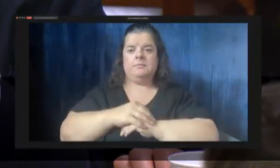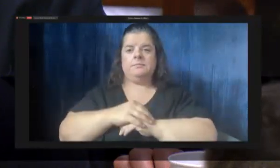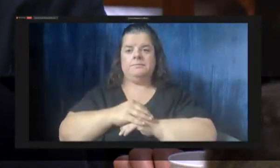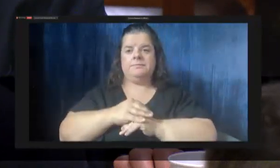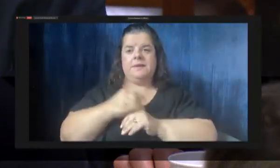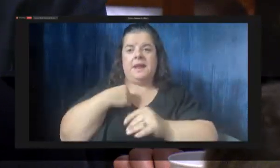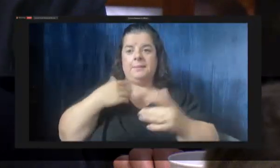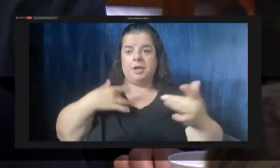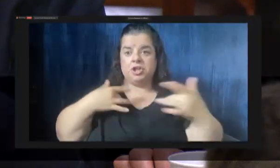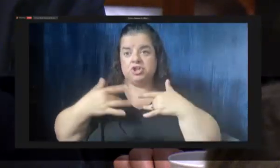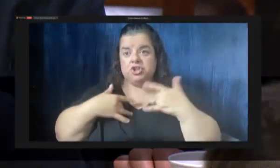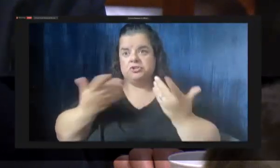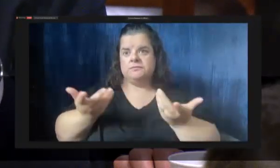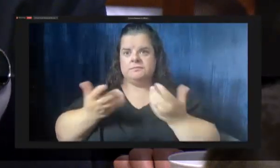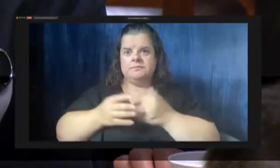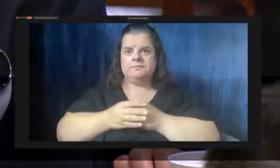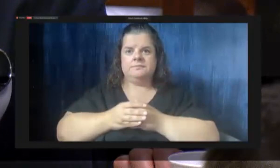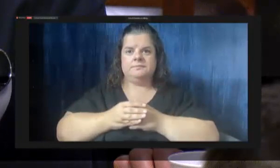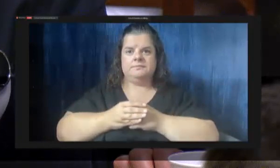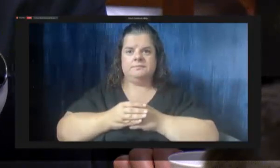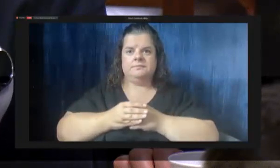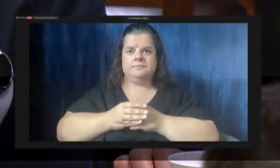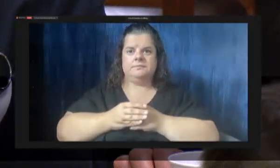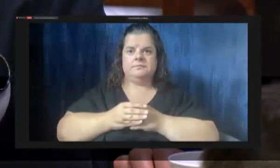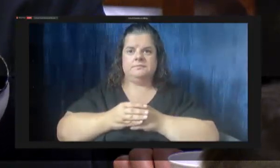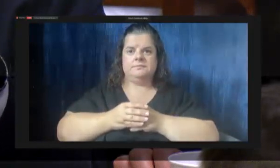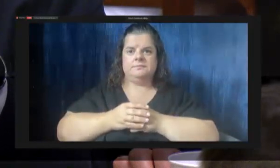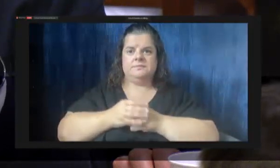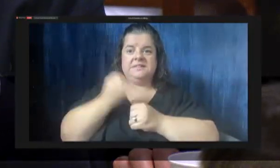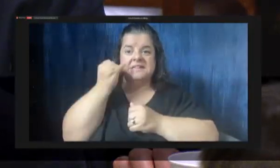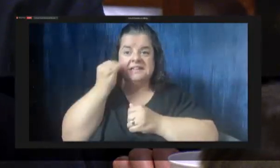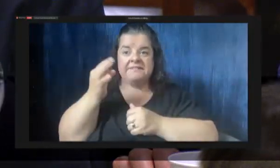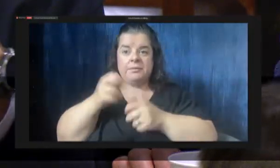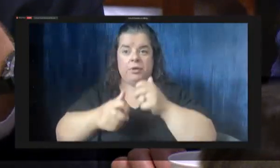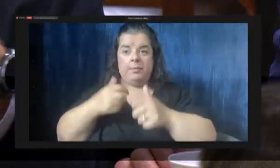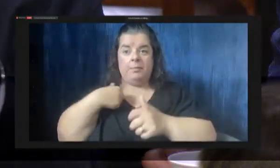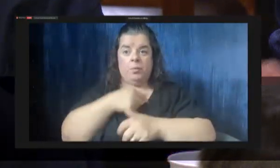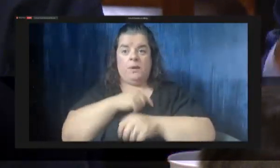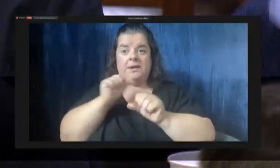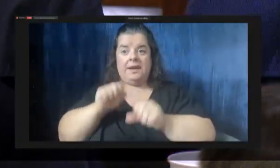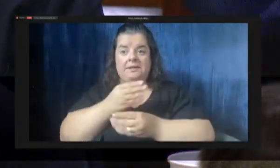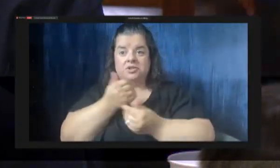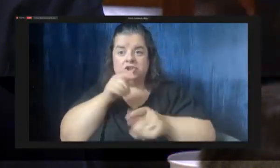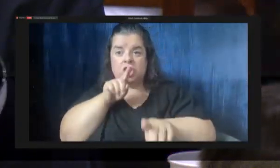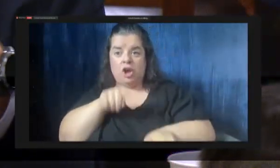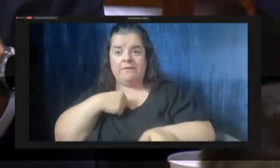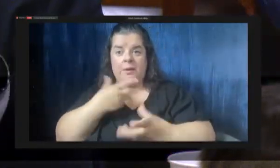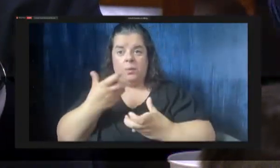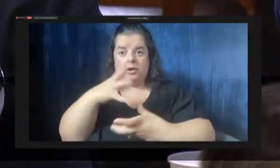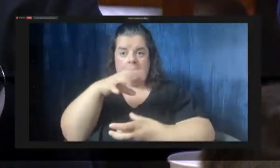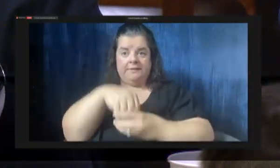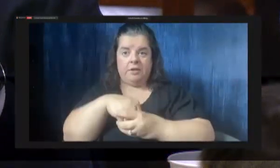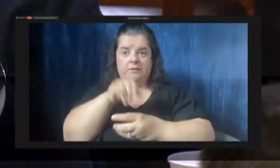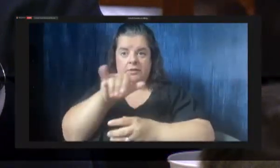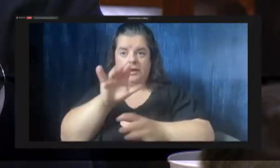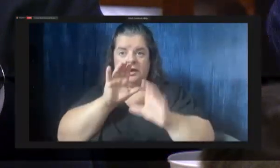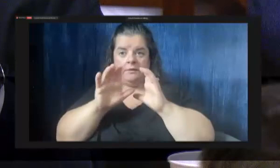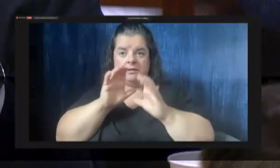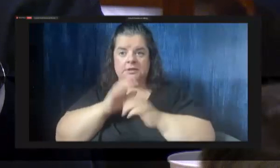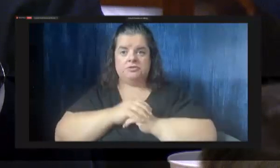about that. If there's a problem to solve, you know, I'd like to be involved in those conversations to do